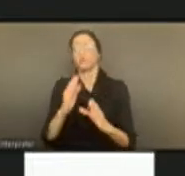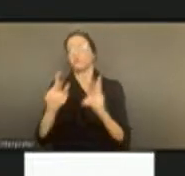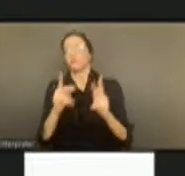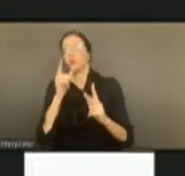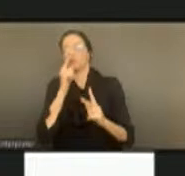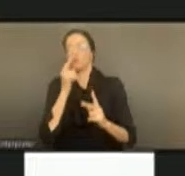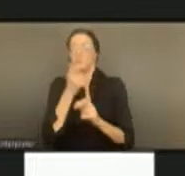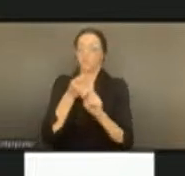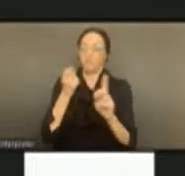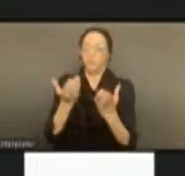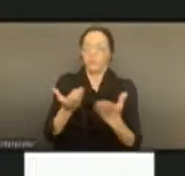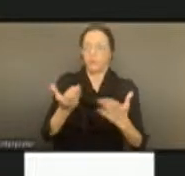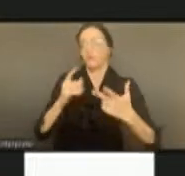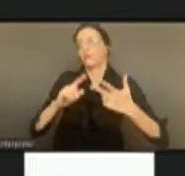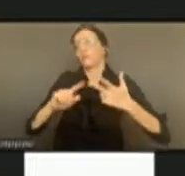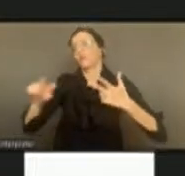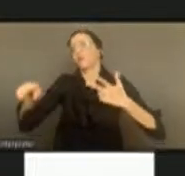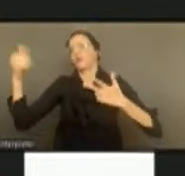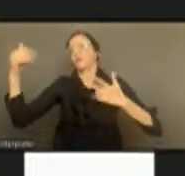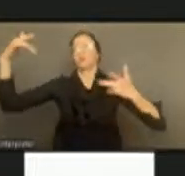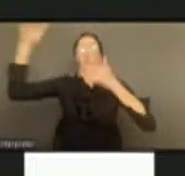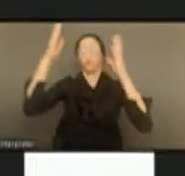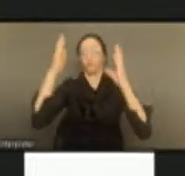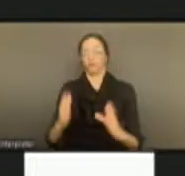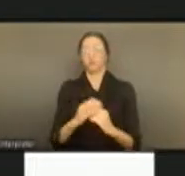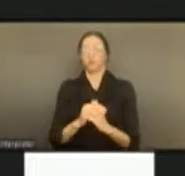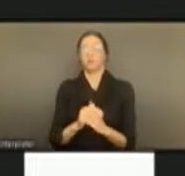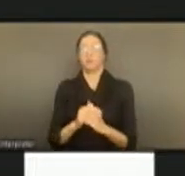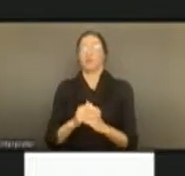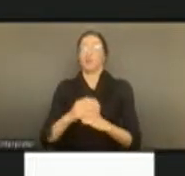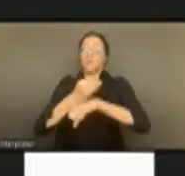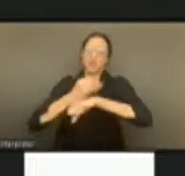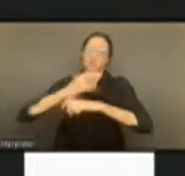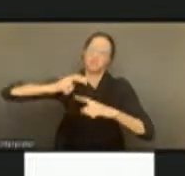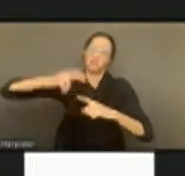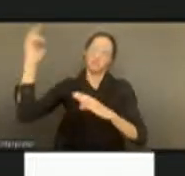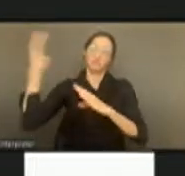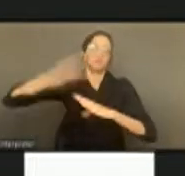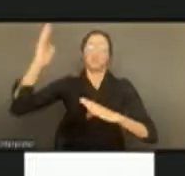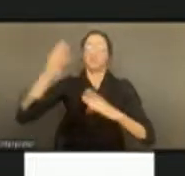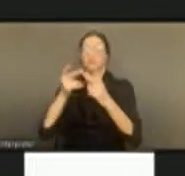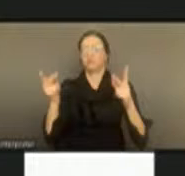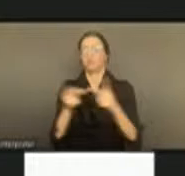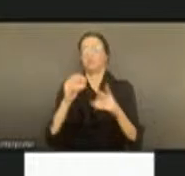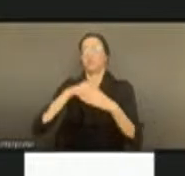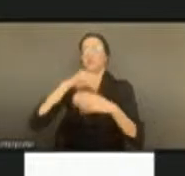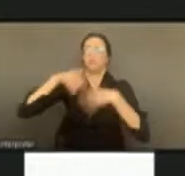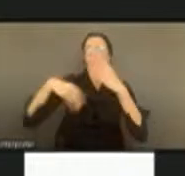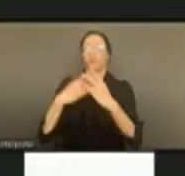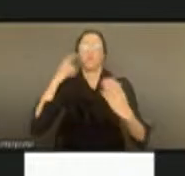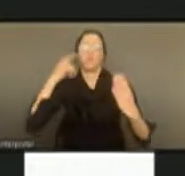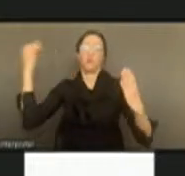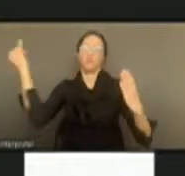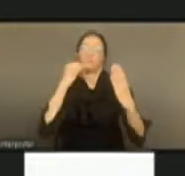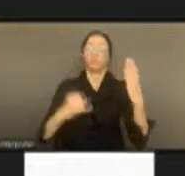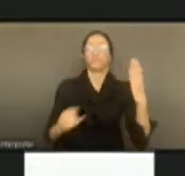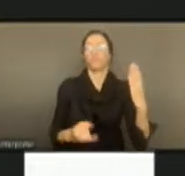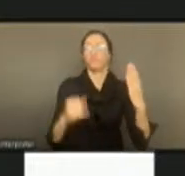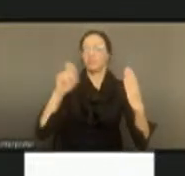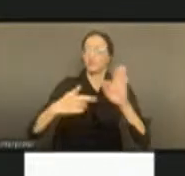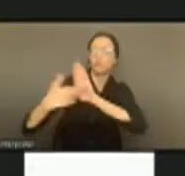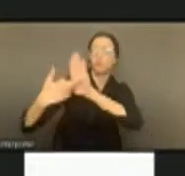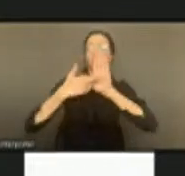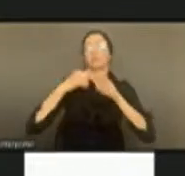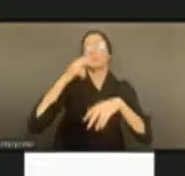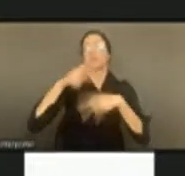should be the best city in the world. An artistic, architectural, iconic monument is needed to represent the people. Art is the answer. Take new